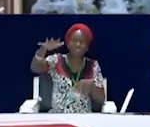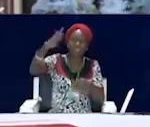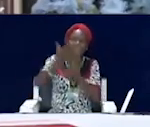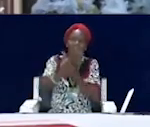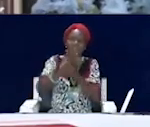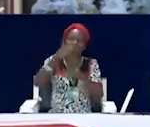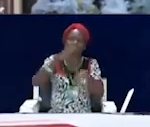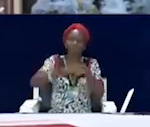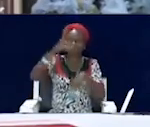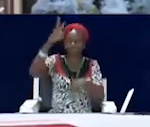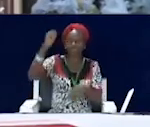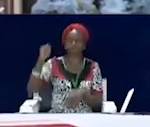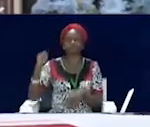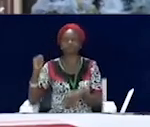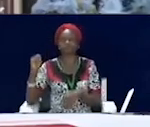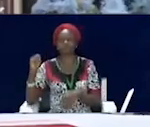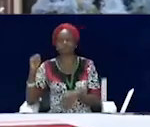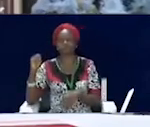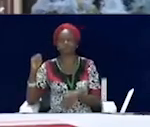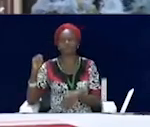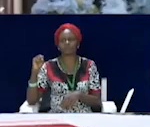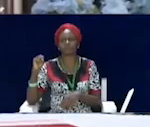on him.